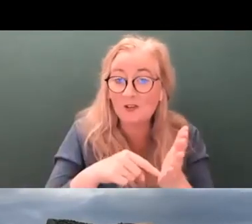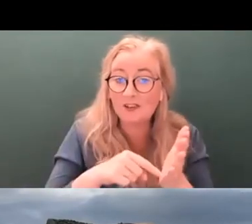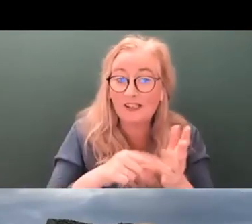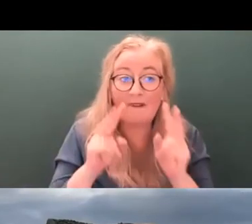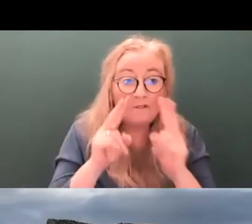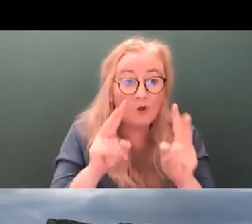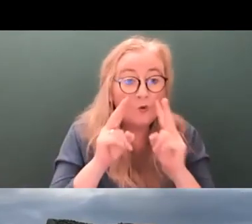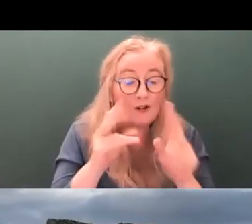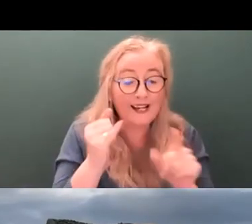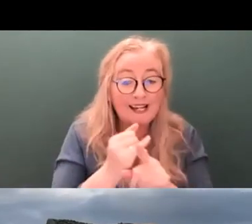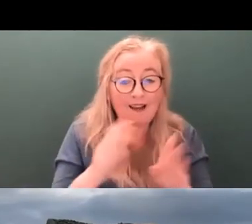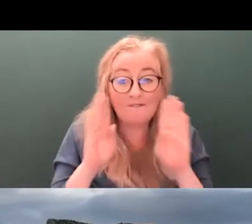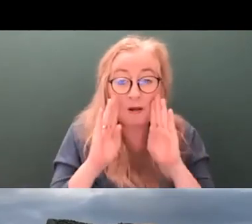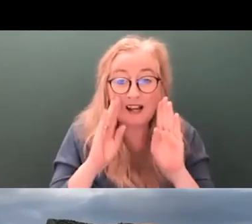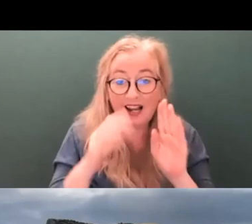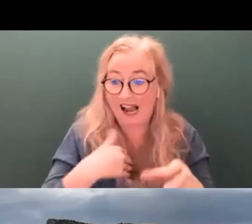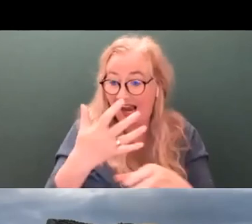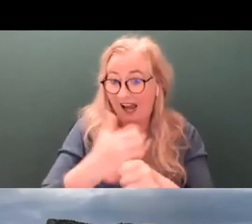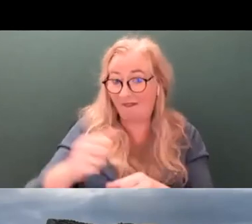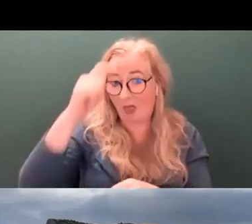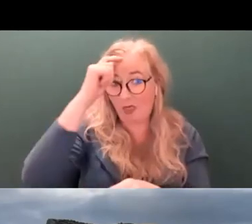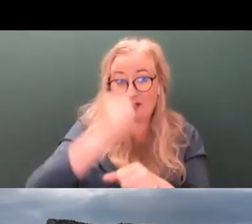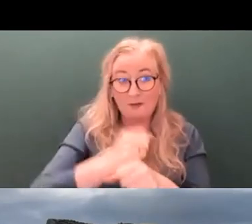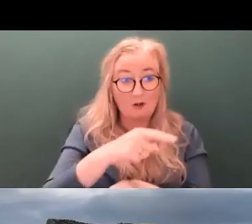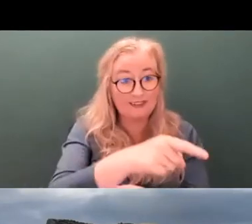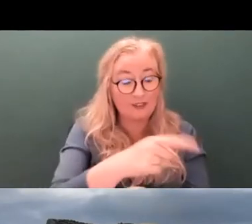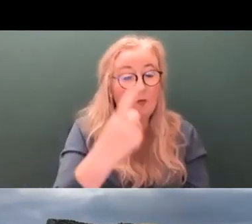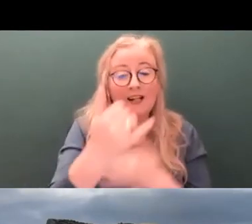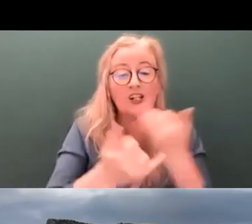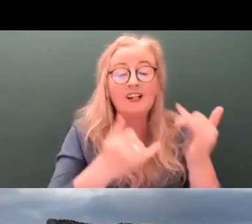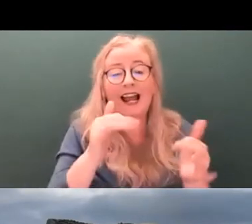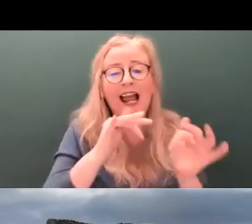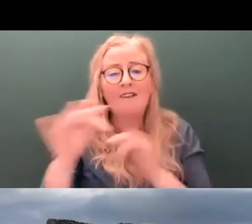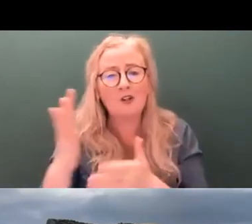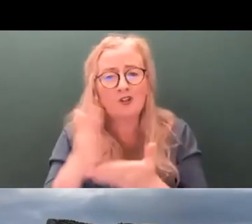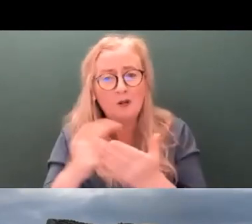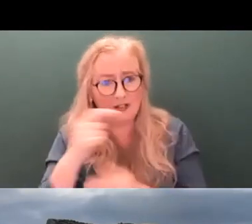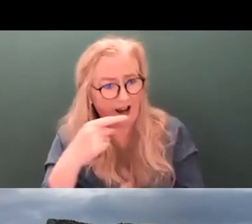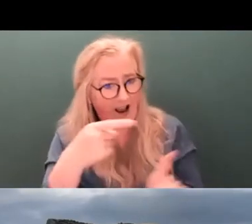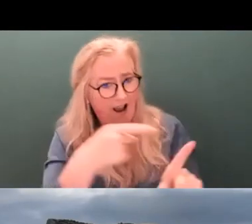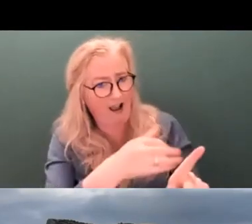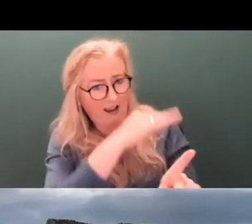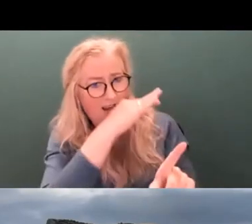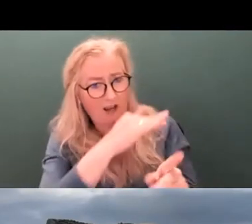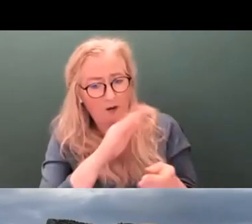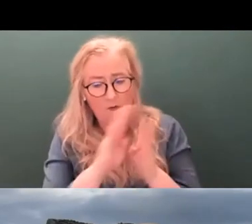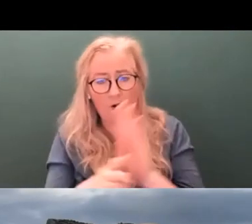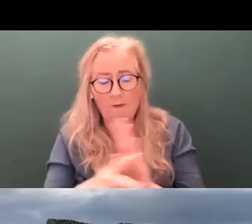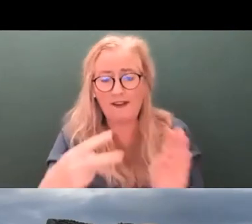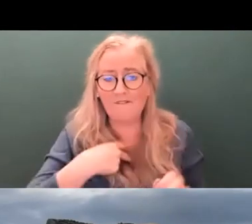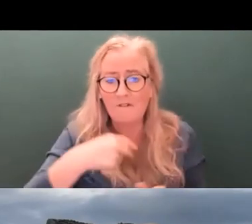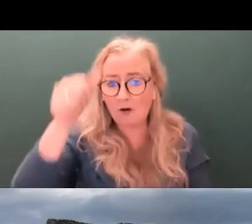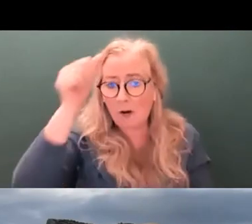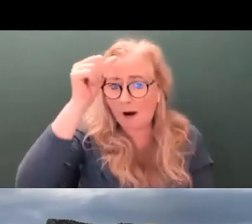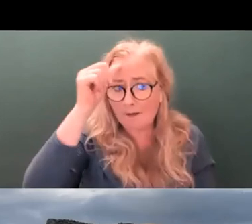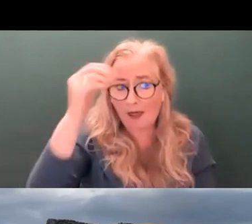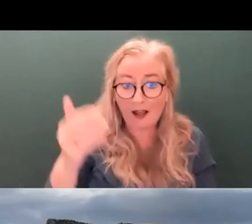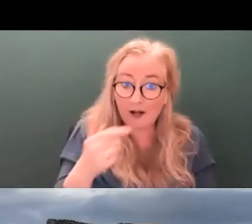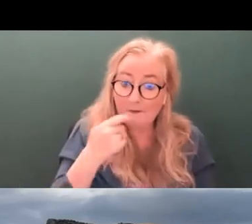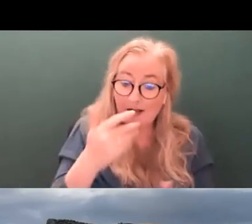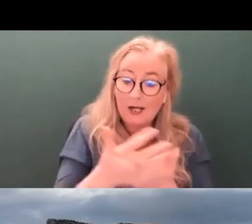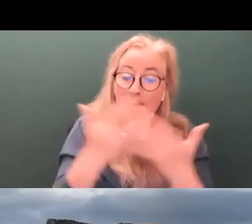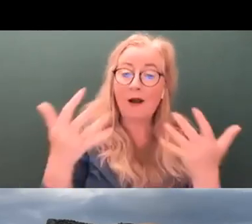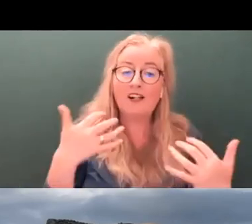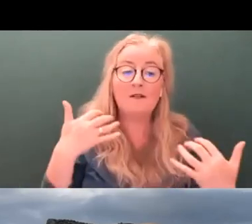And I never thought about it until about a year later. And someone just said that's after getting really popular because the amount of interest in